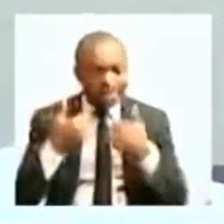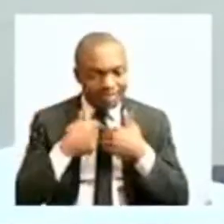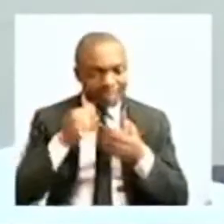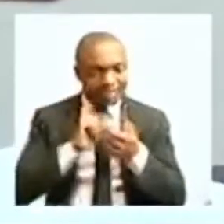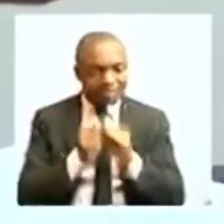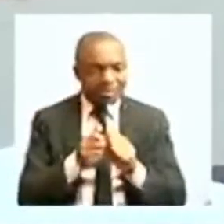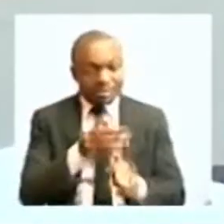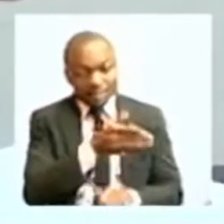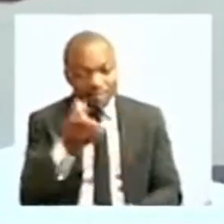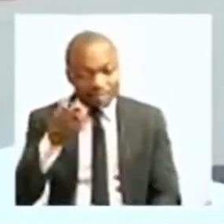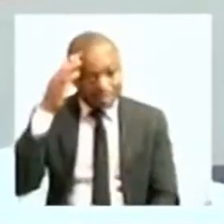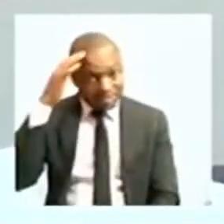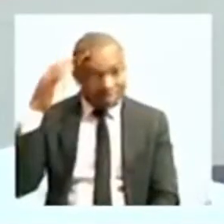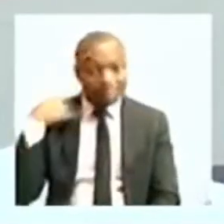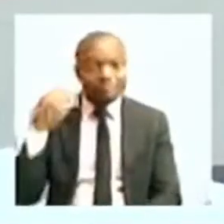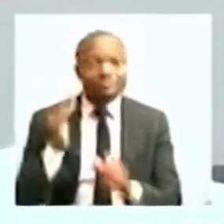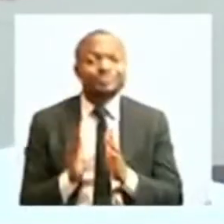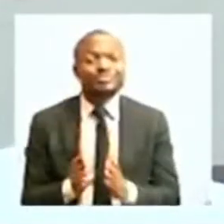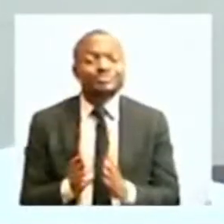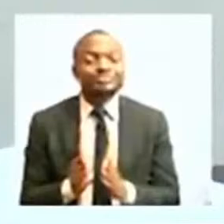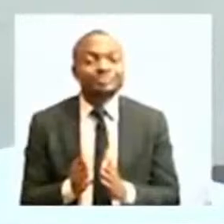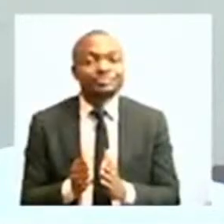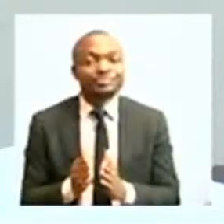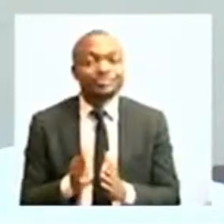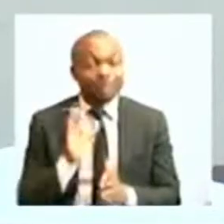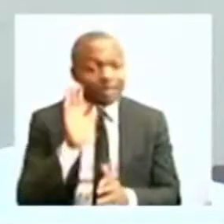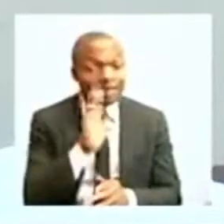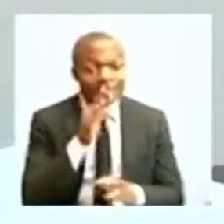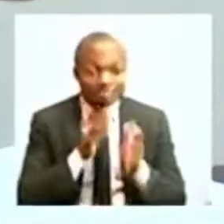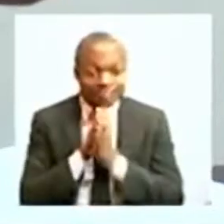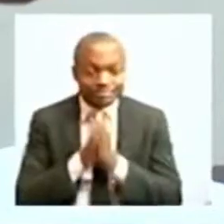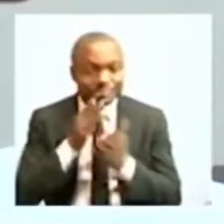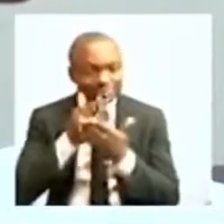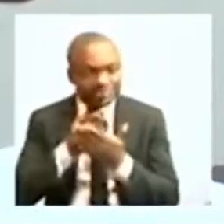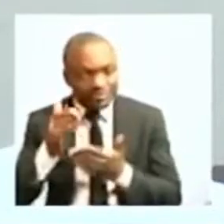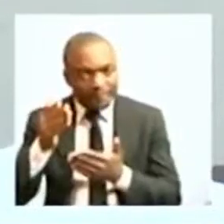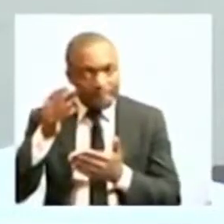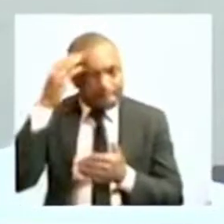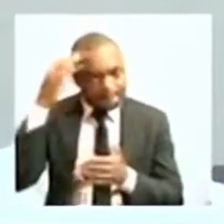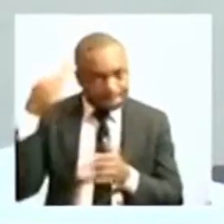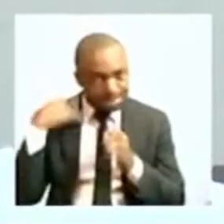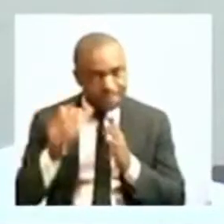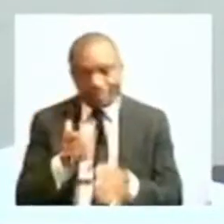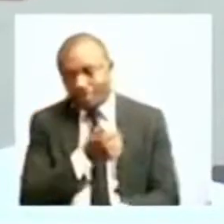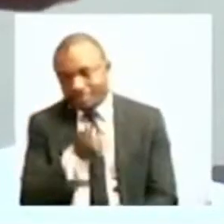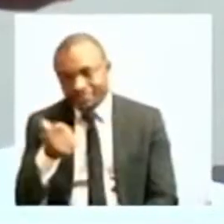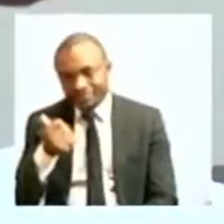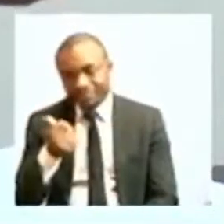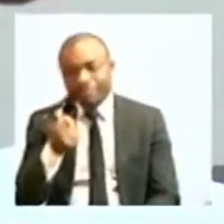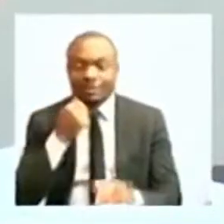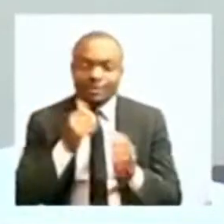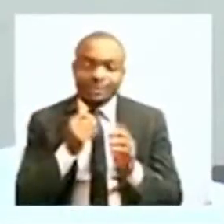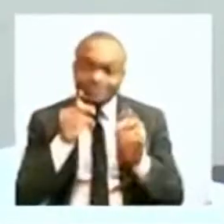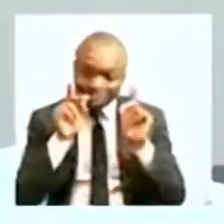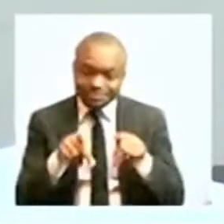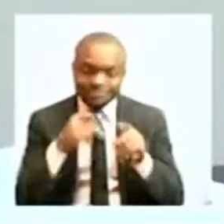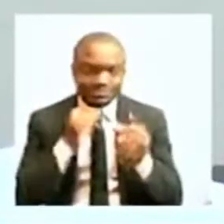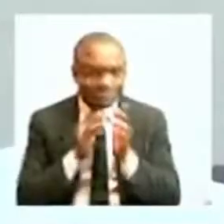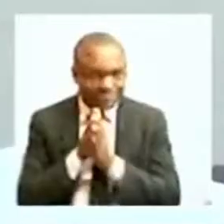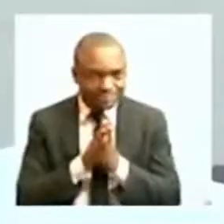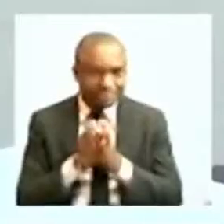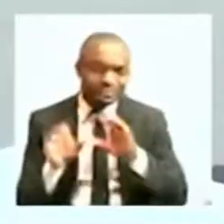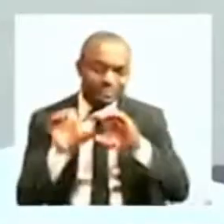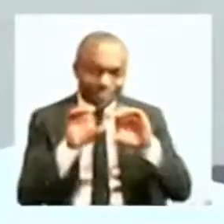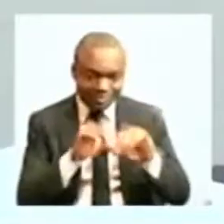problem with these officers? Their interest, the procurement officers and whoever is in interest to